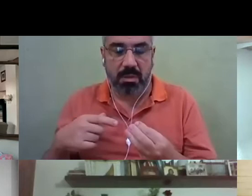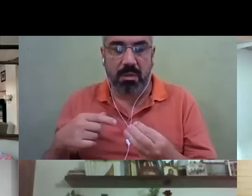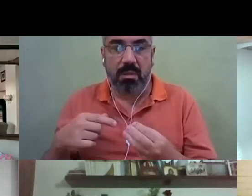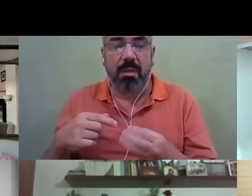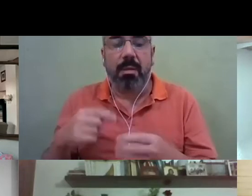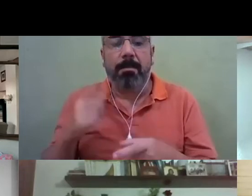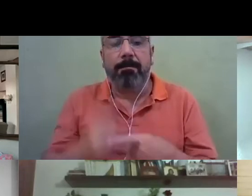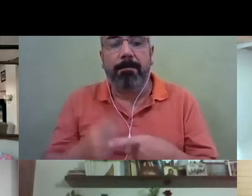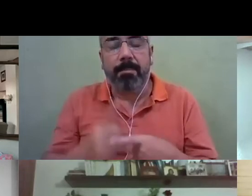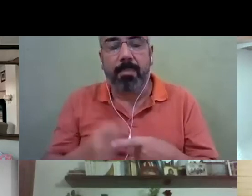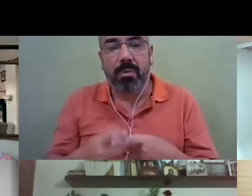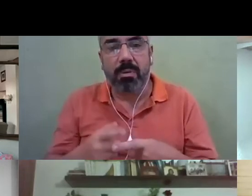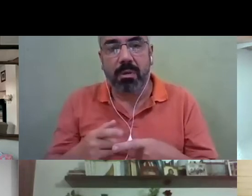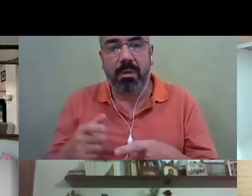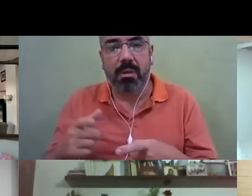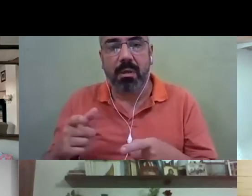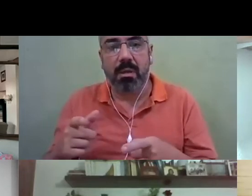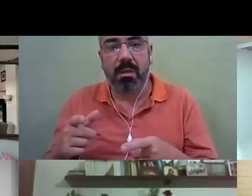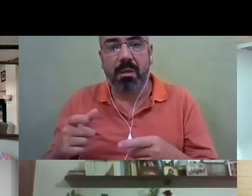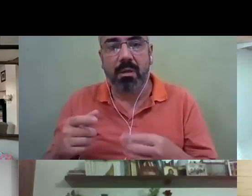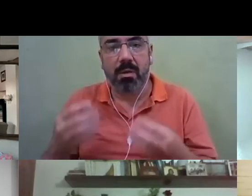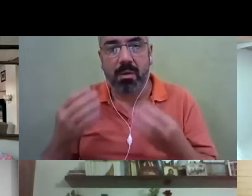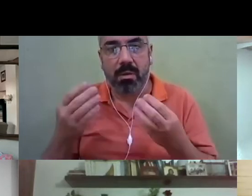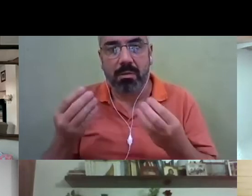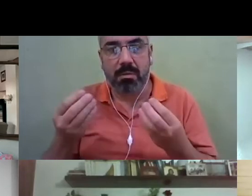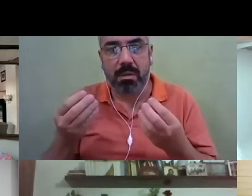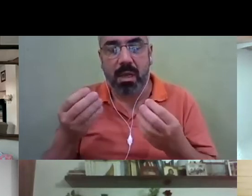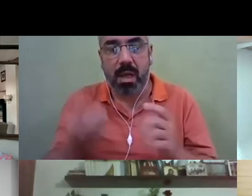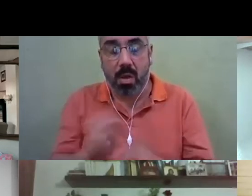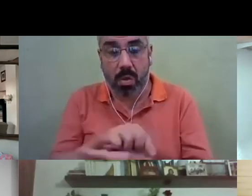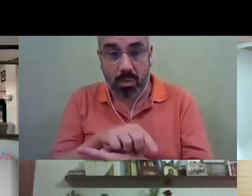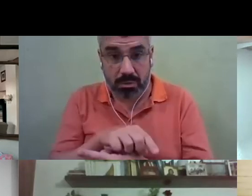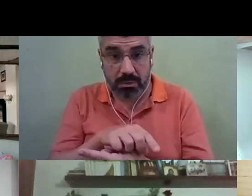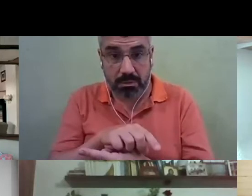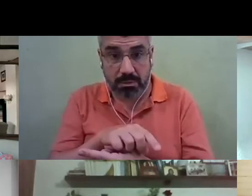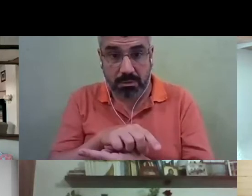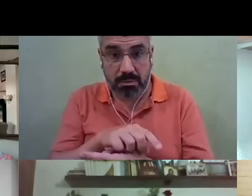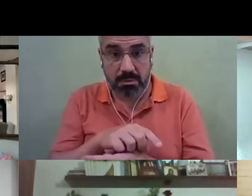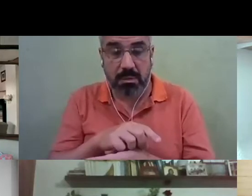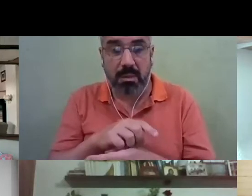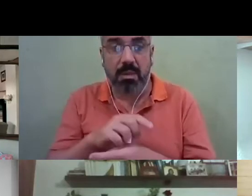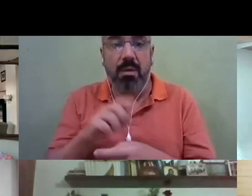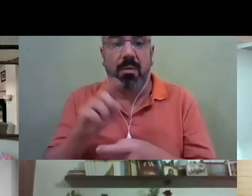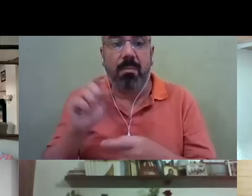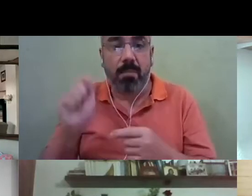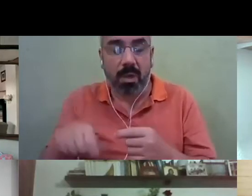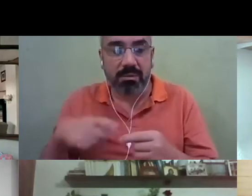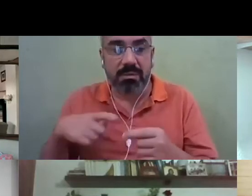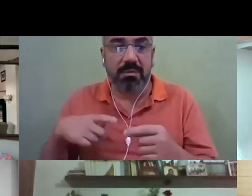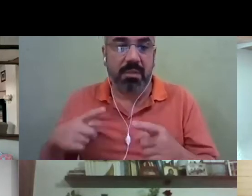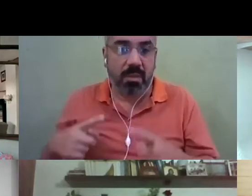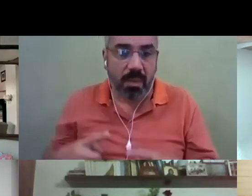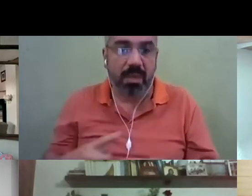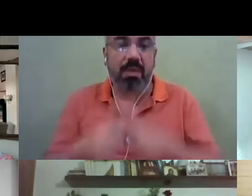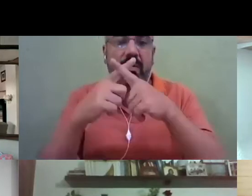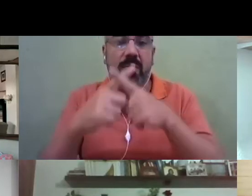Engström's approach, where you find multiple contradictions within and across kind of more situated activity